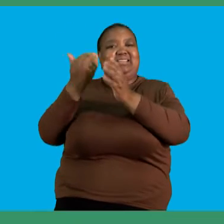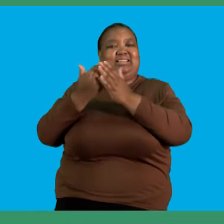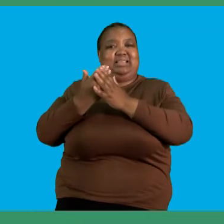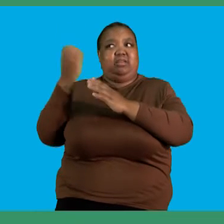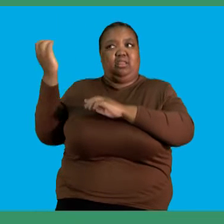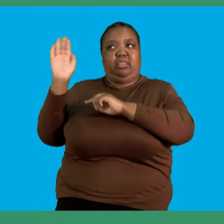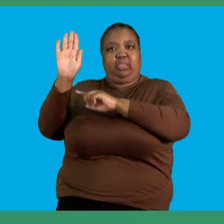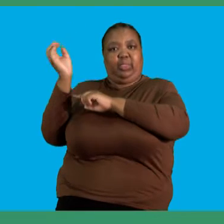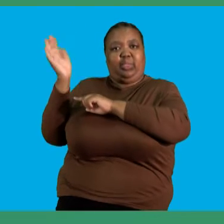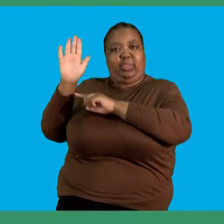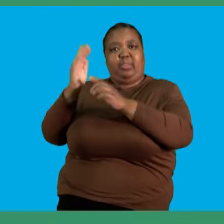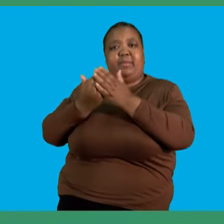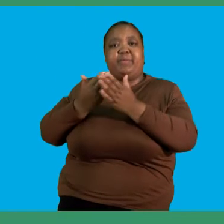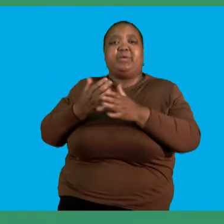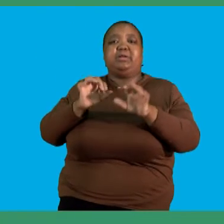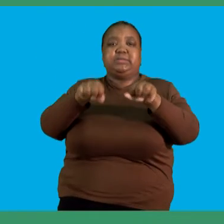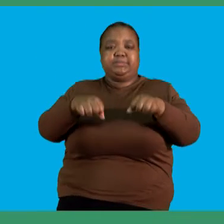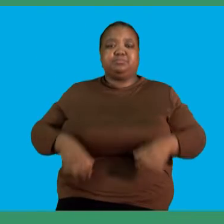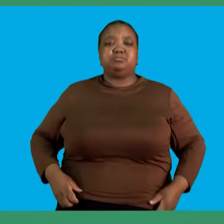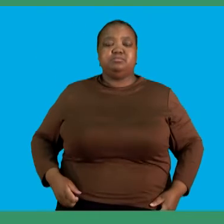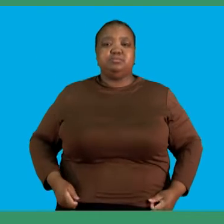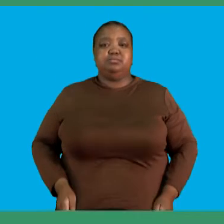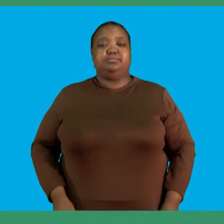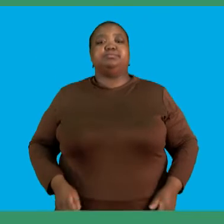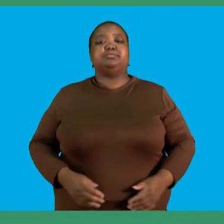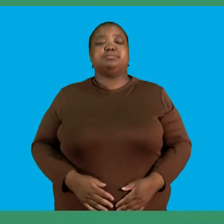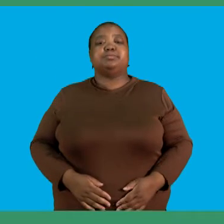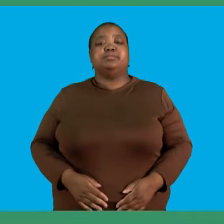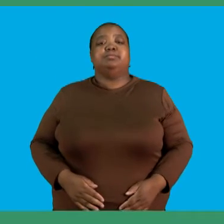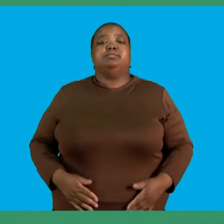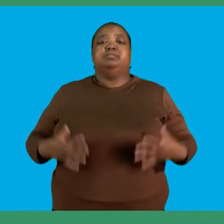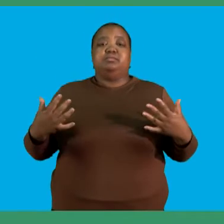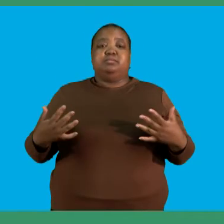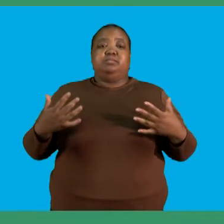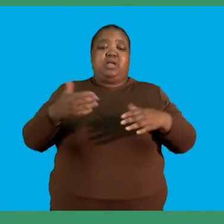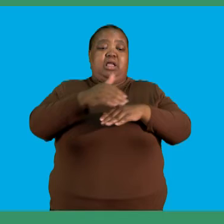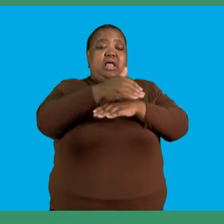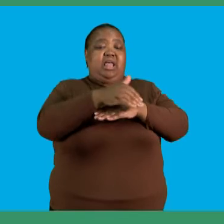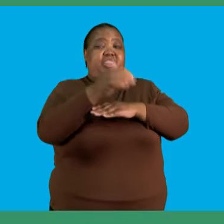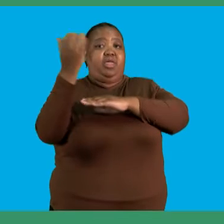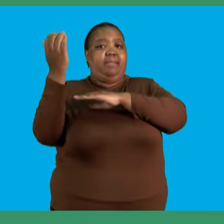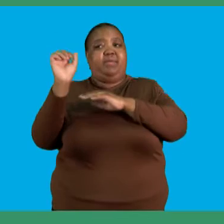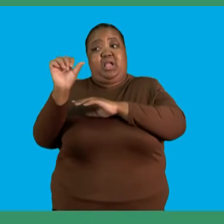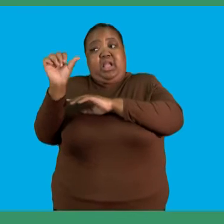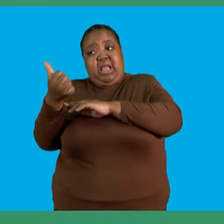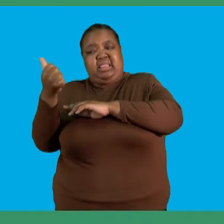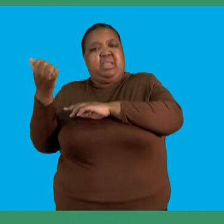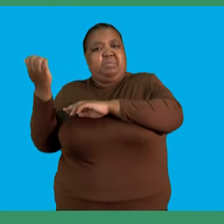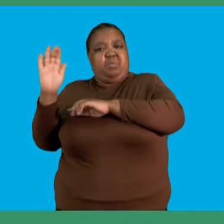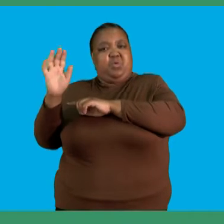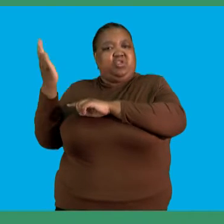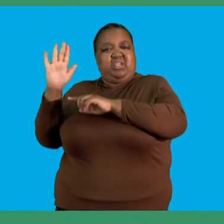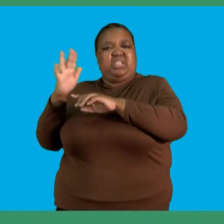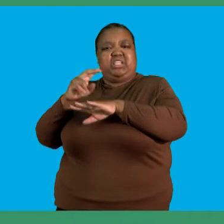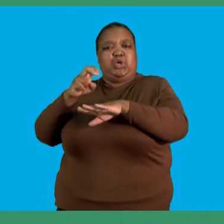pictures, can be projected directly from a computer. So no external projector